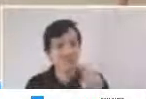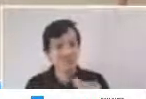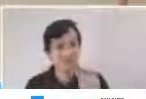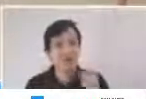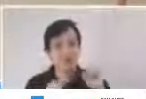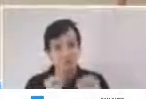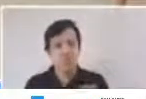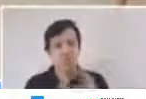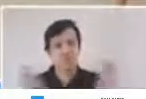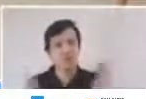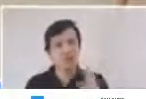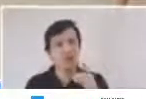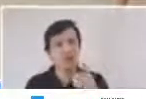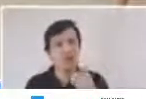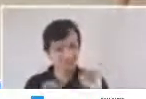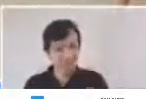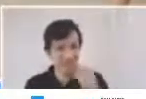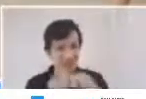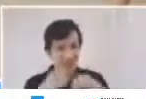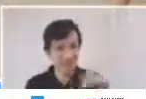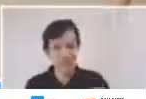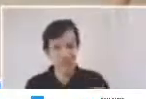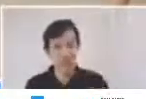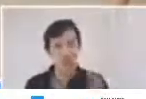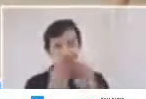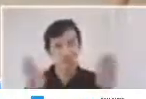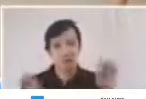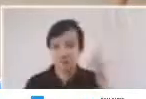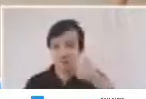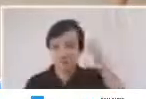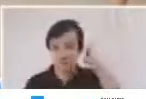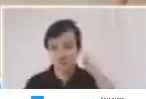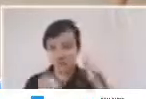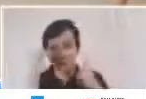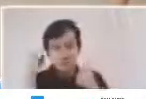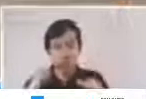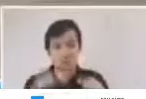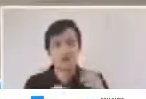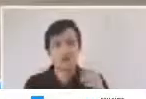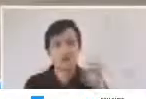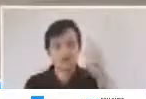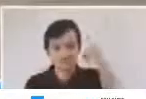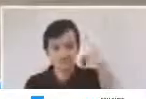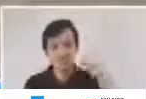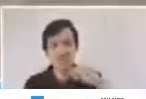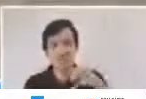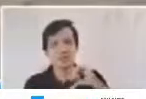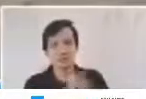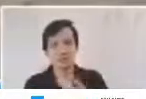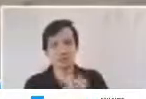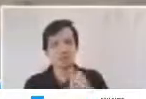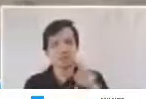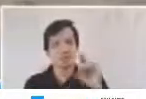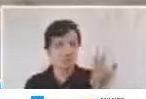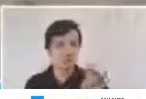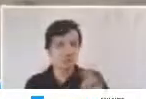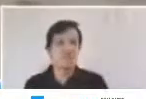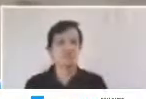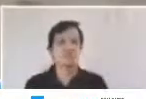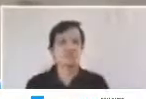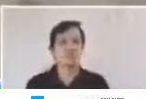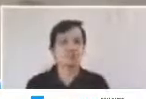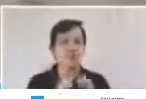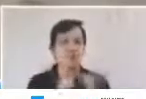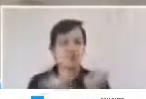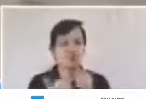March 15. So, March 16. So, May 15 po, na-lift na yung price freeze. Balik po tayo sa presyo